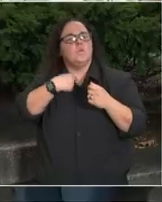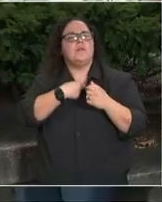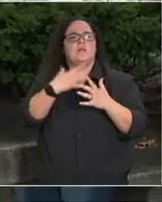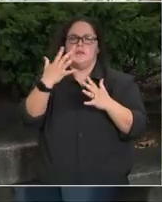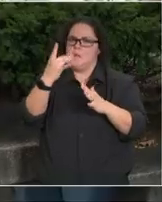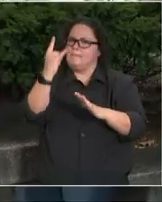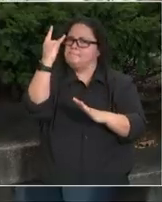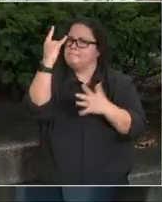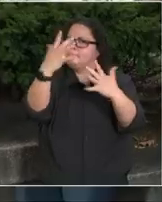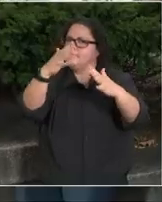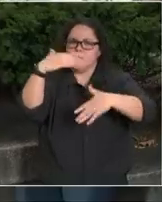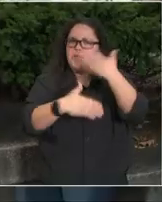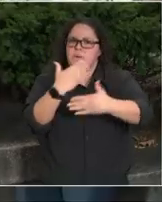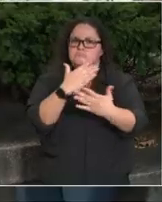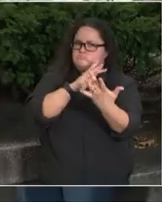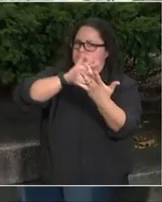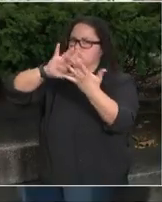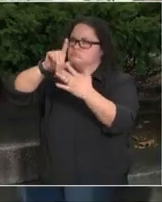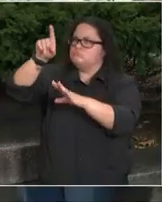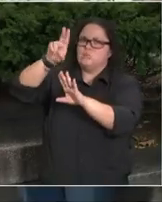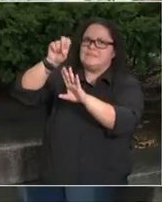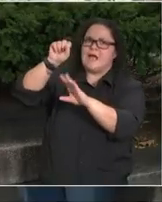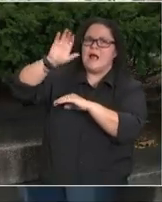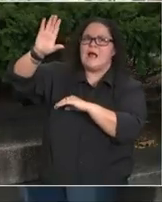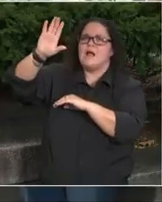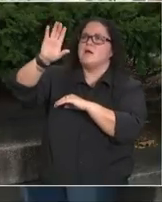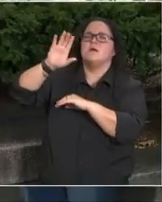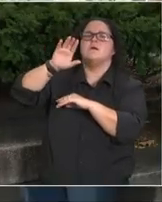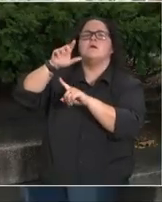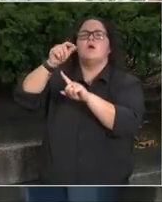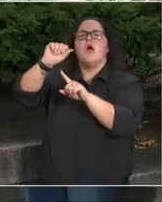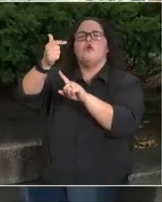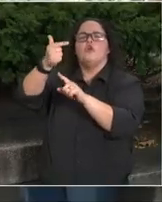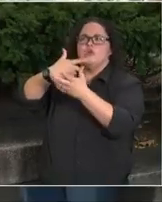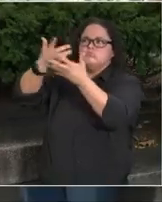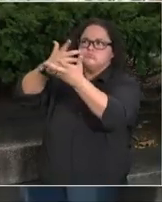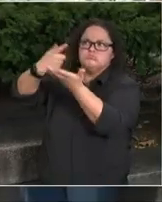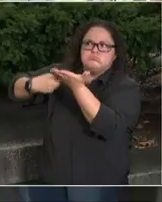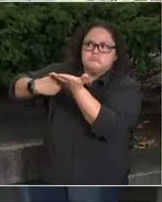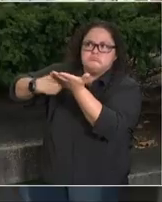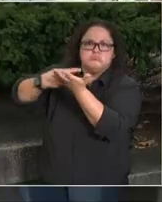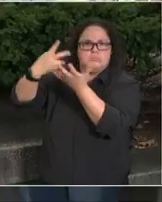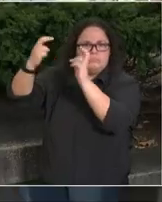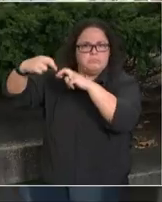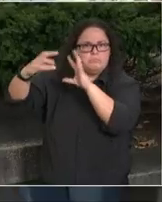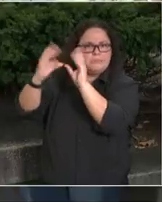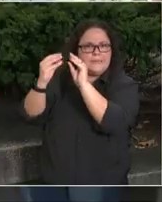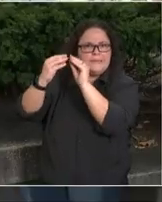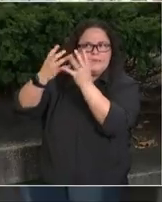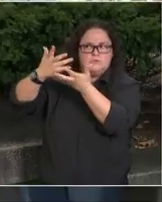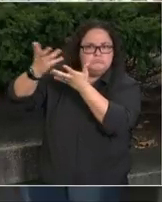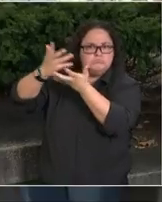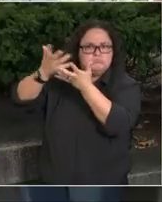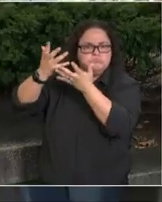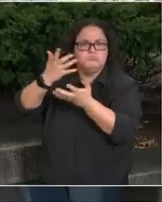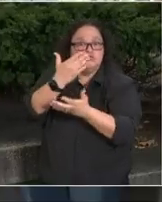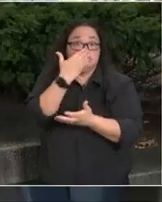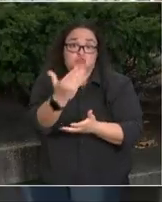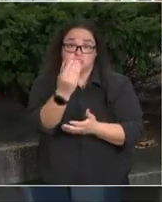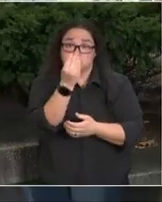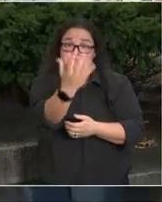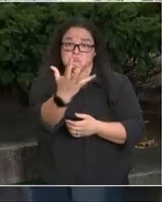the President's designee. We had a productive meeting. She described it as a productive meeting. And